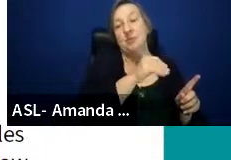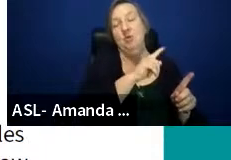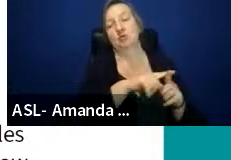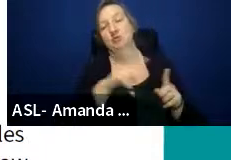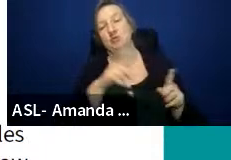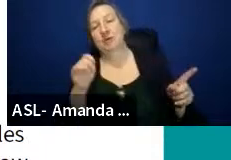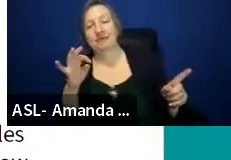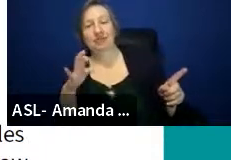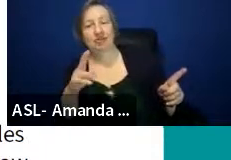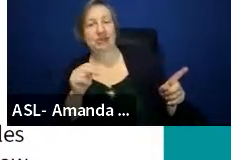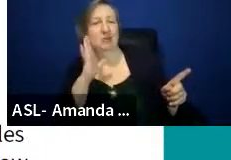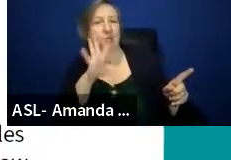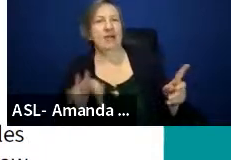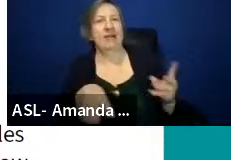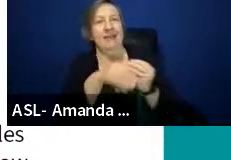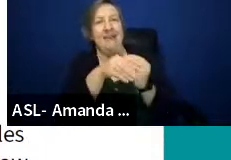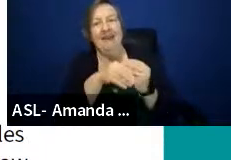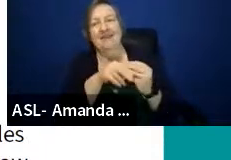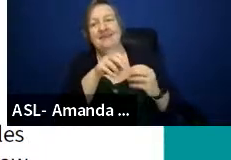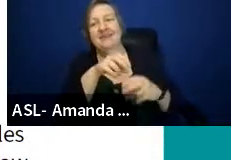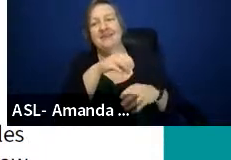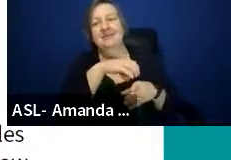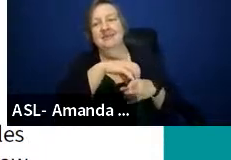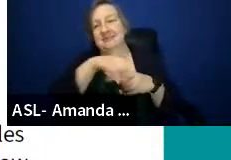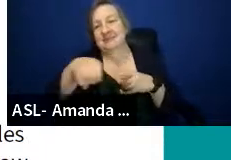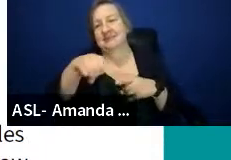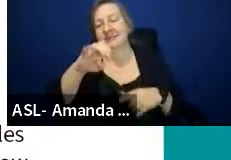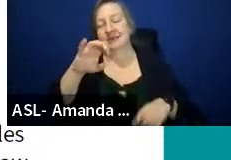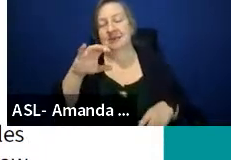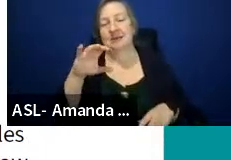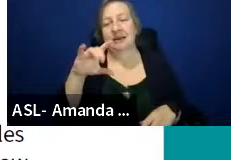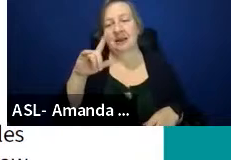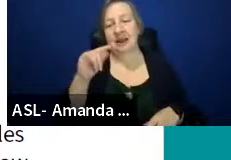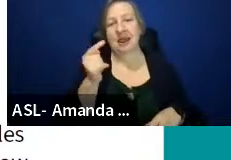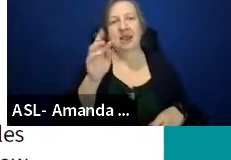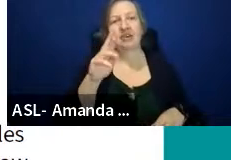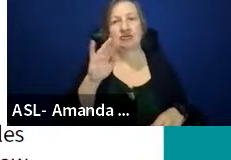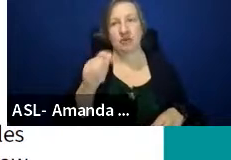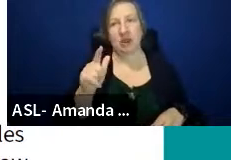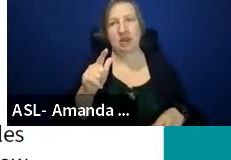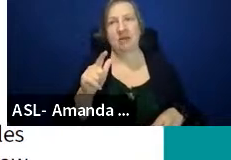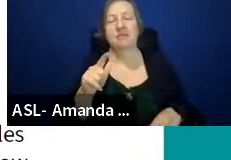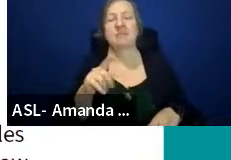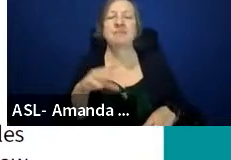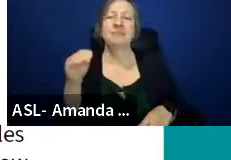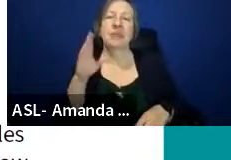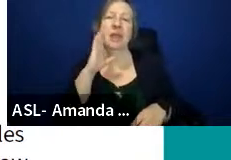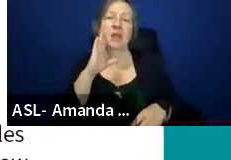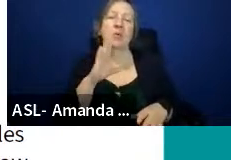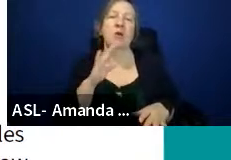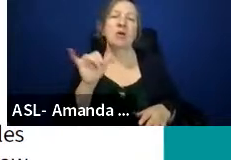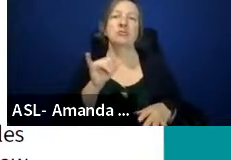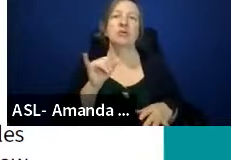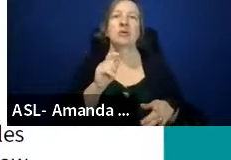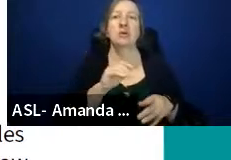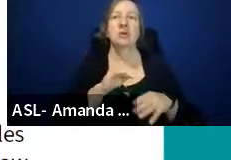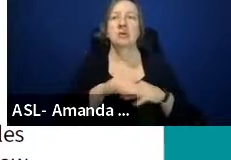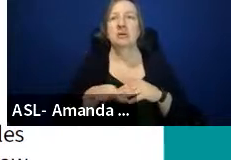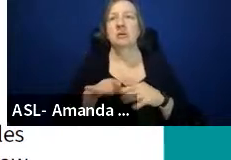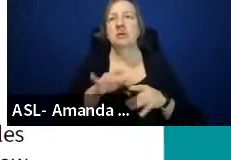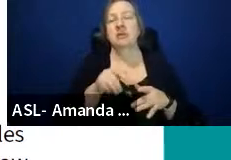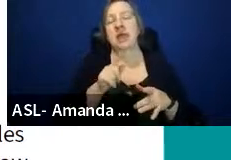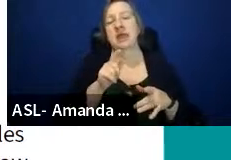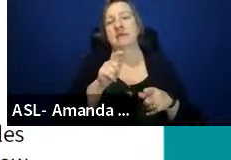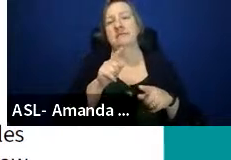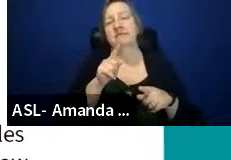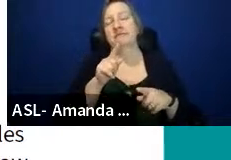and frequency on express bus service crossing the river, as well as that variable rate tolling. And then the graphic on the right-hand